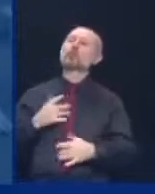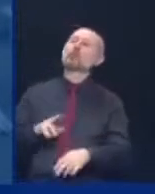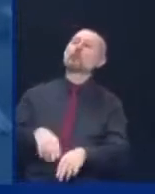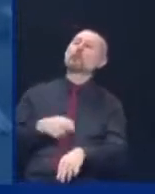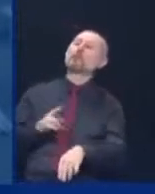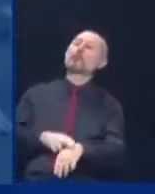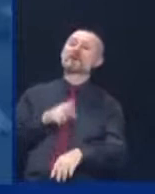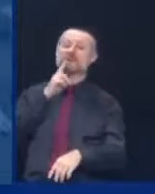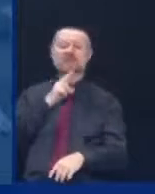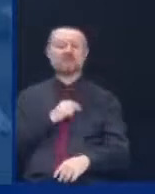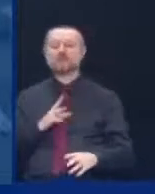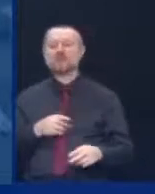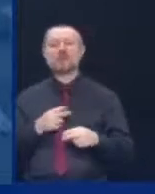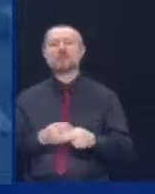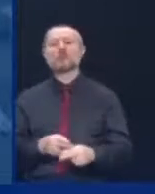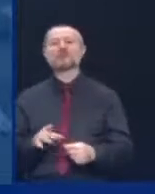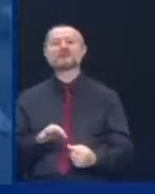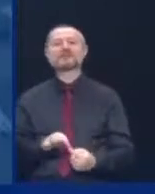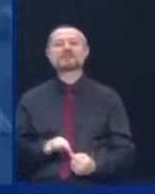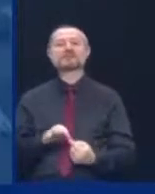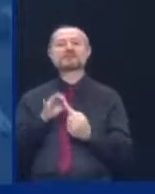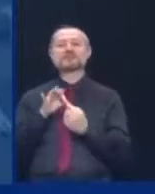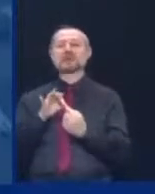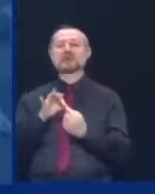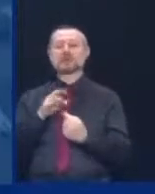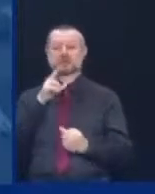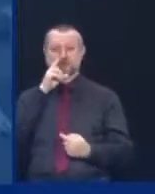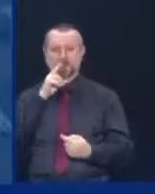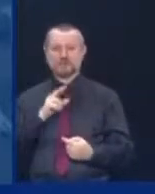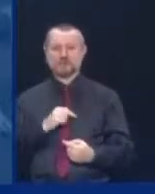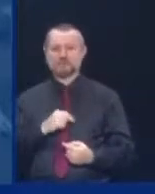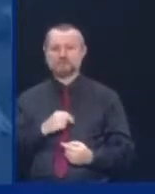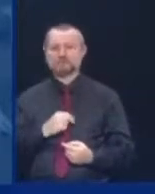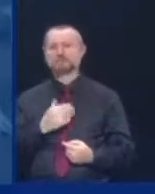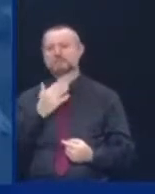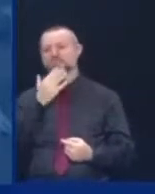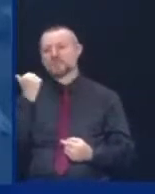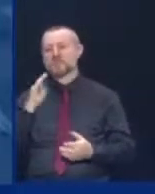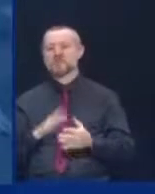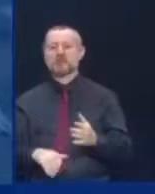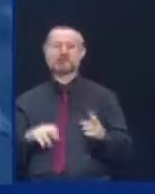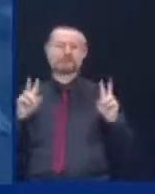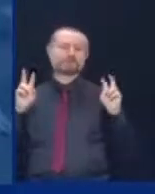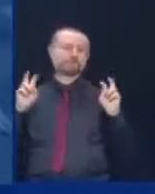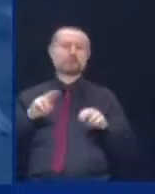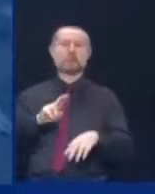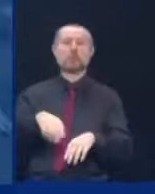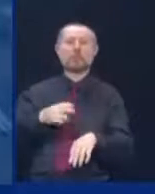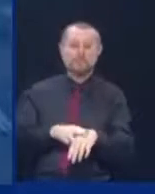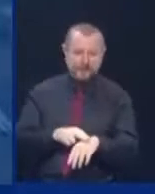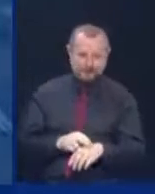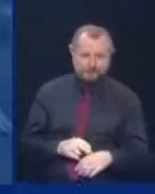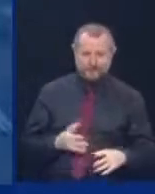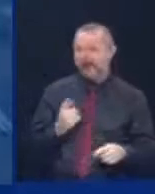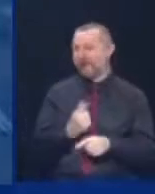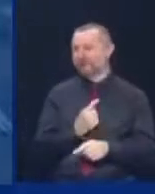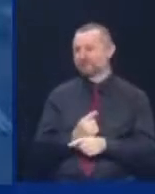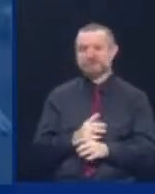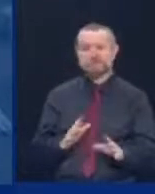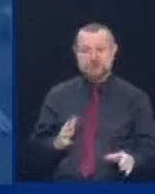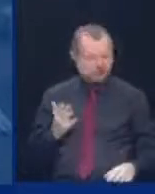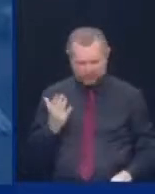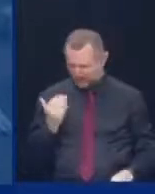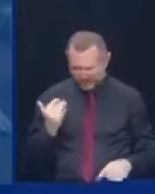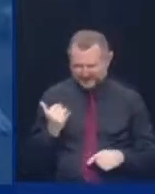special Thanksgiving. This is better than a normal Thanksgiving because it's more powerful and